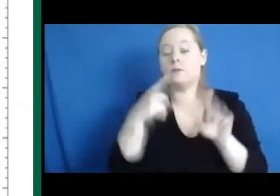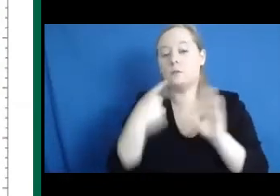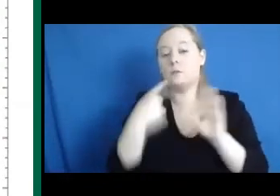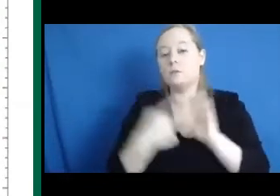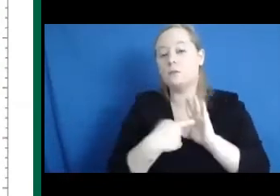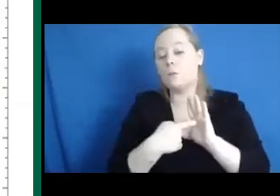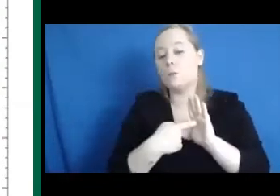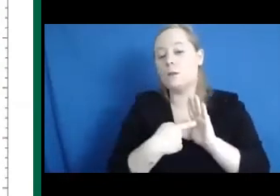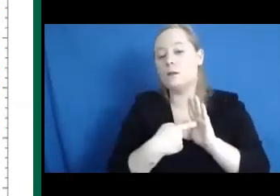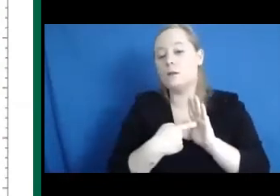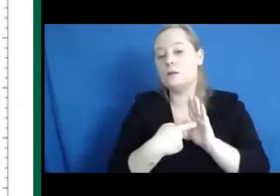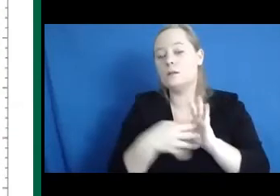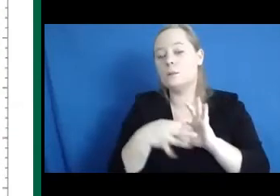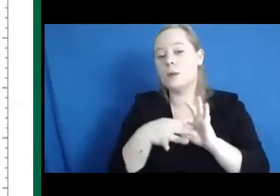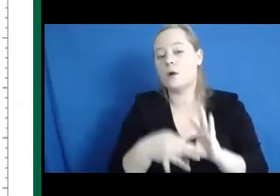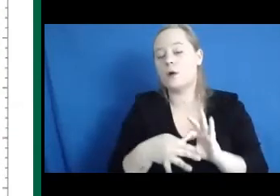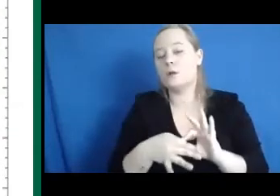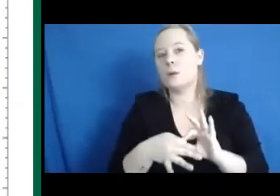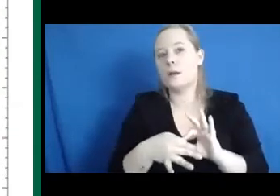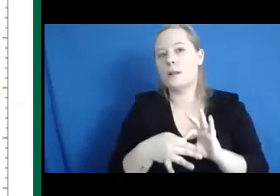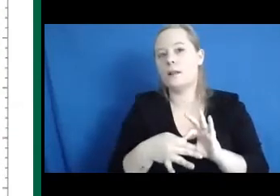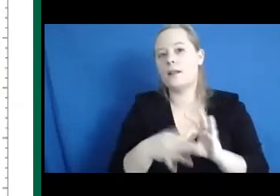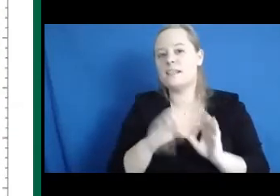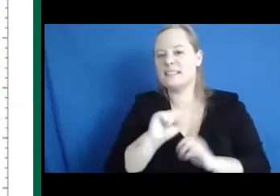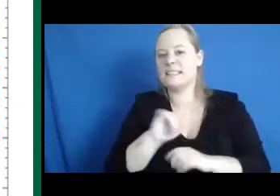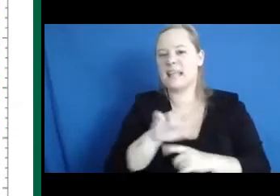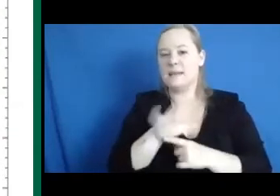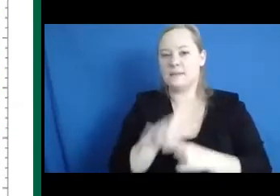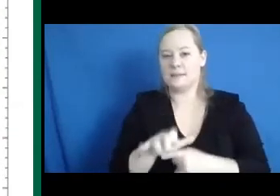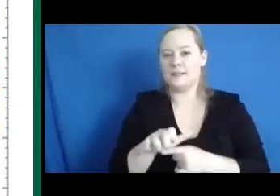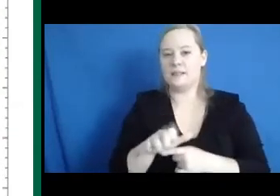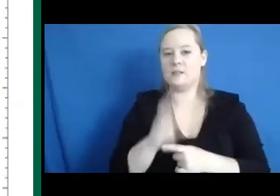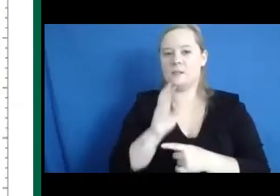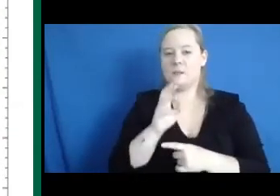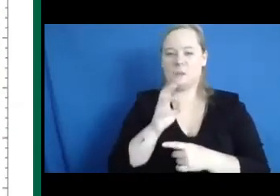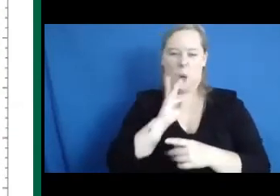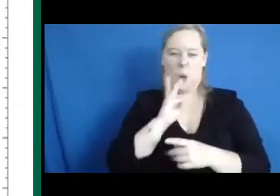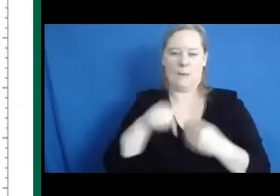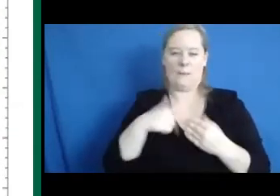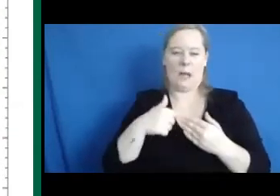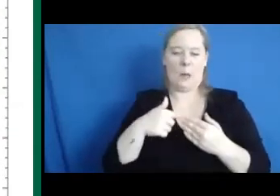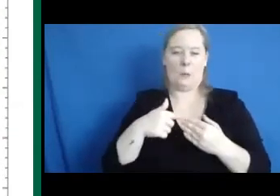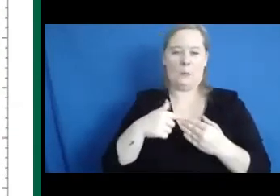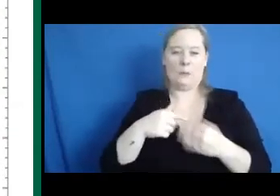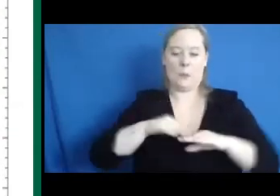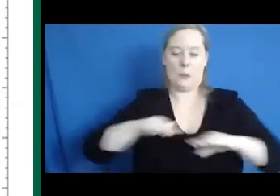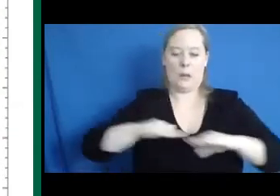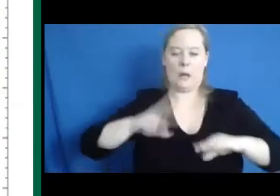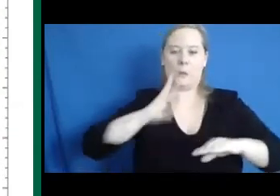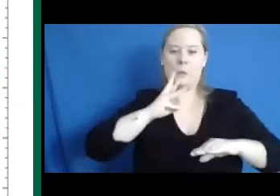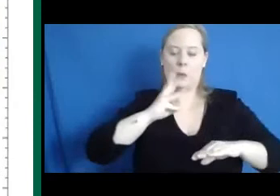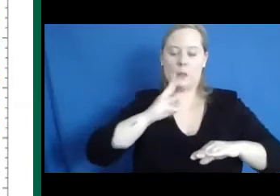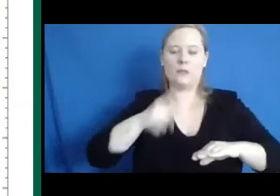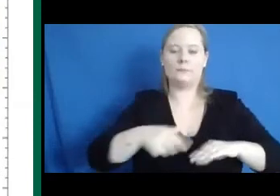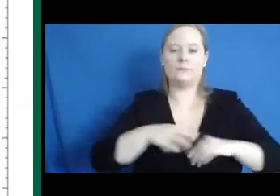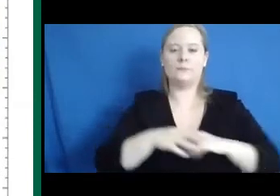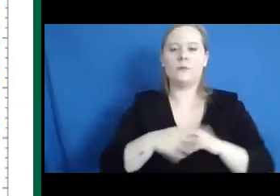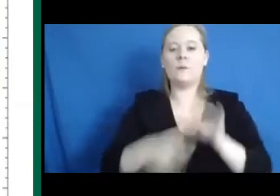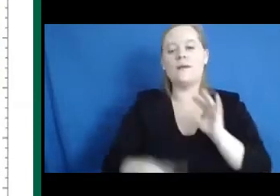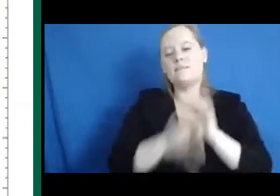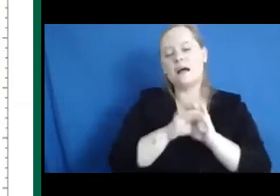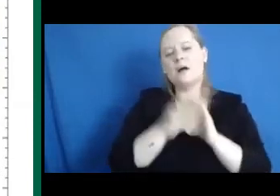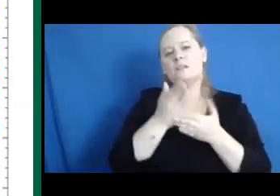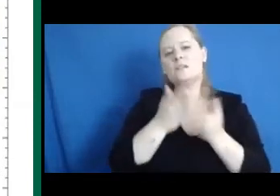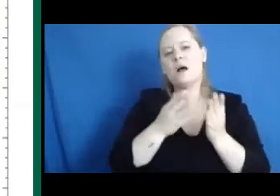in regards to what Stacy was talking about with the groundwater, with iron and manganese, we did find some interesting